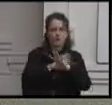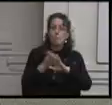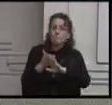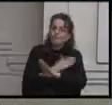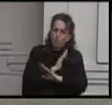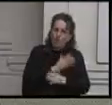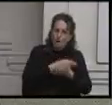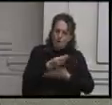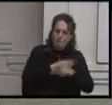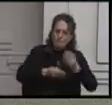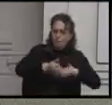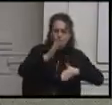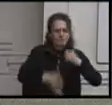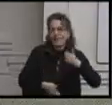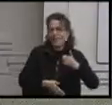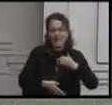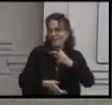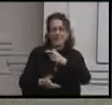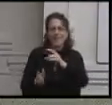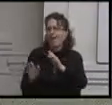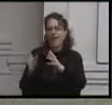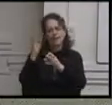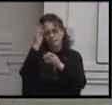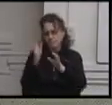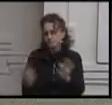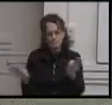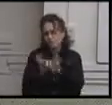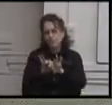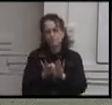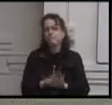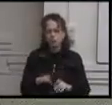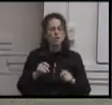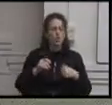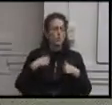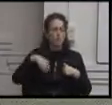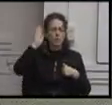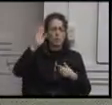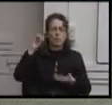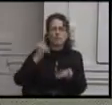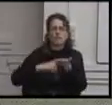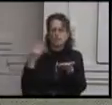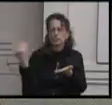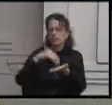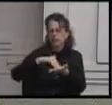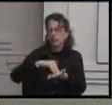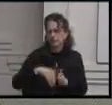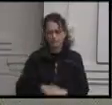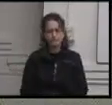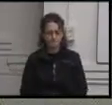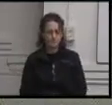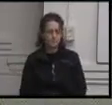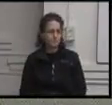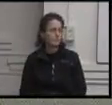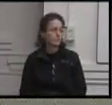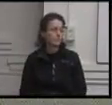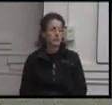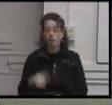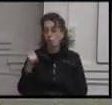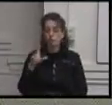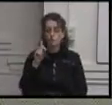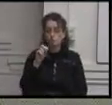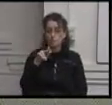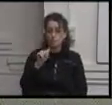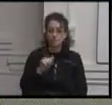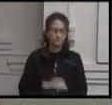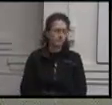budget. So we'll have more time to talk about police fire at the next meeting. Anybody else on the board? Donna?